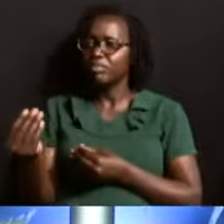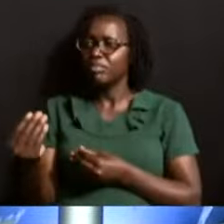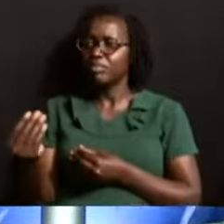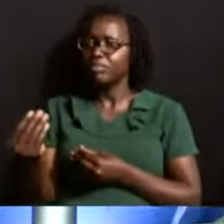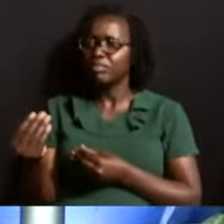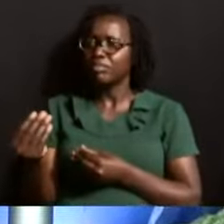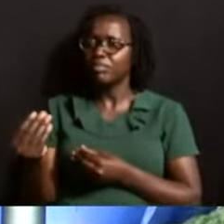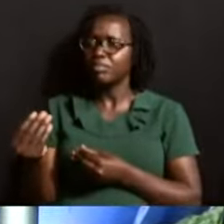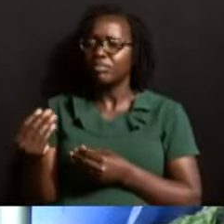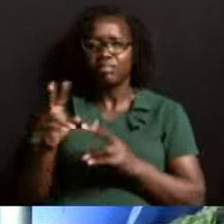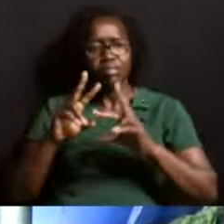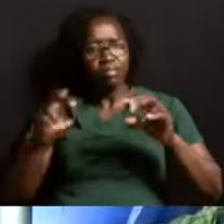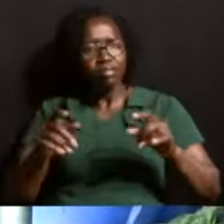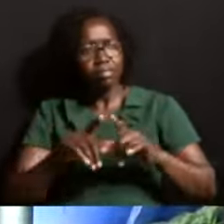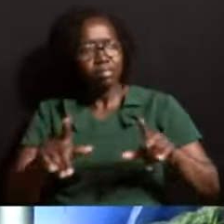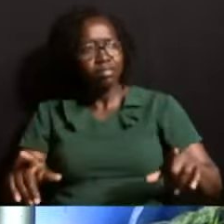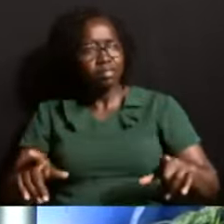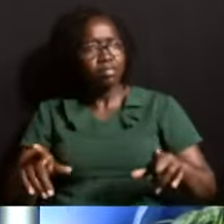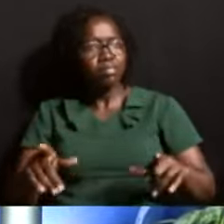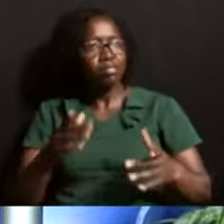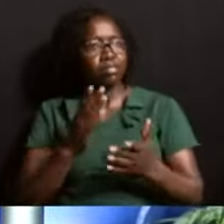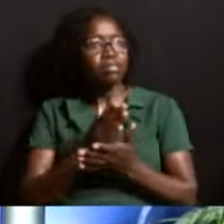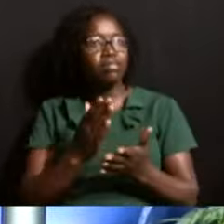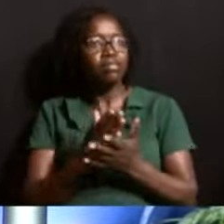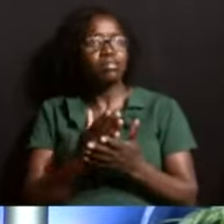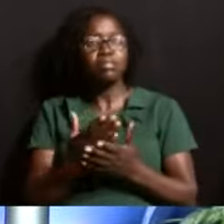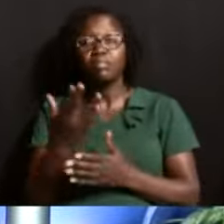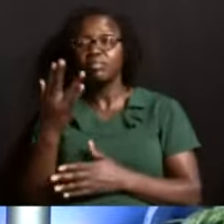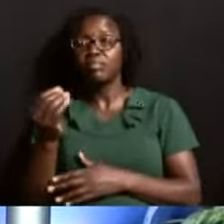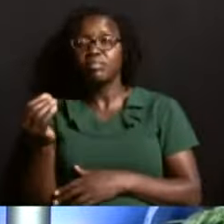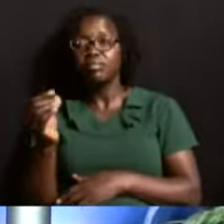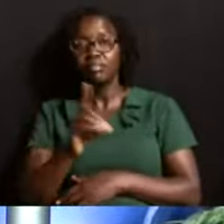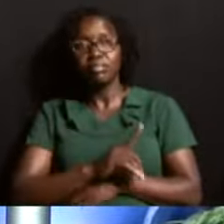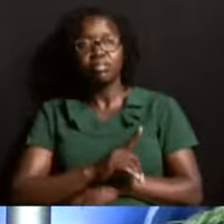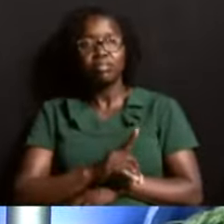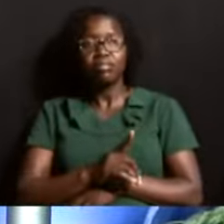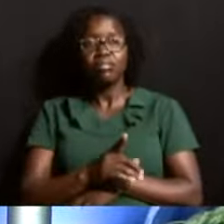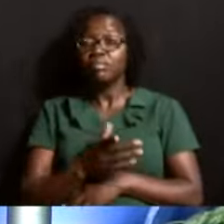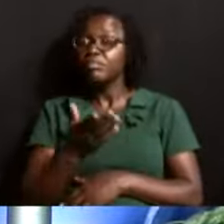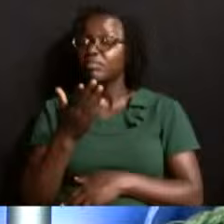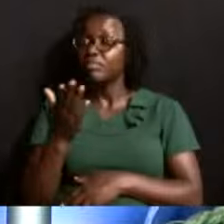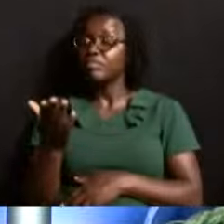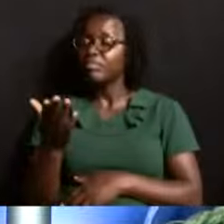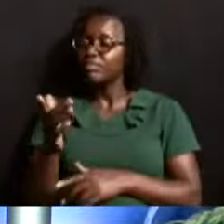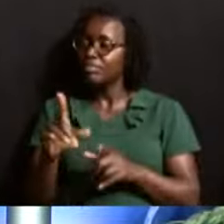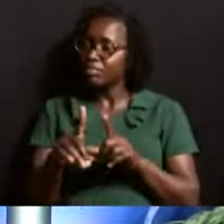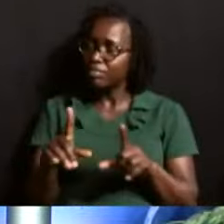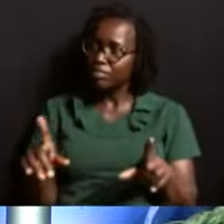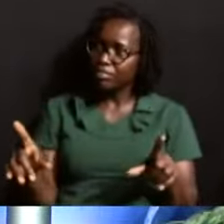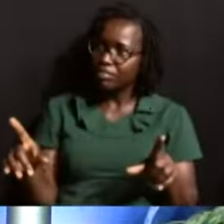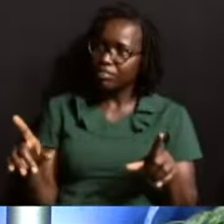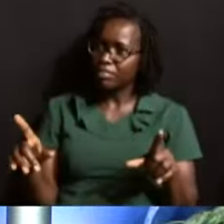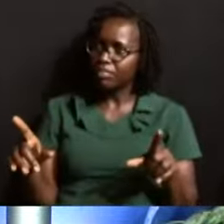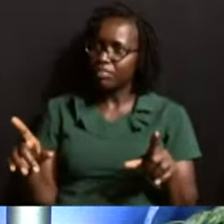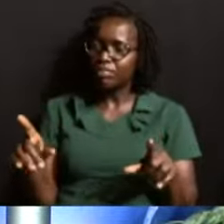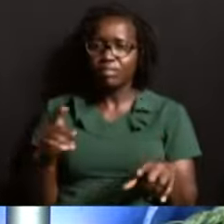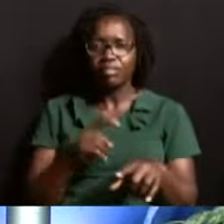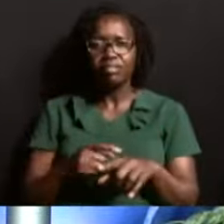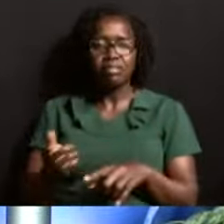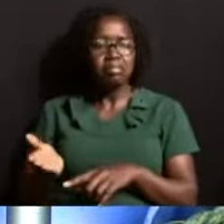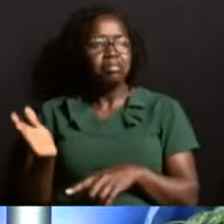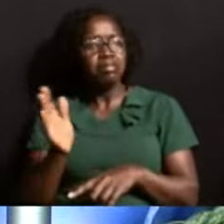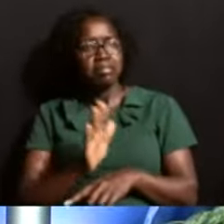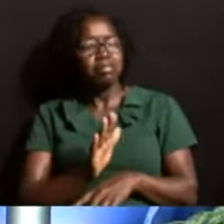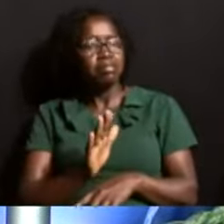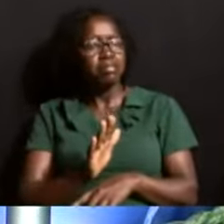spy the land. And indeed, for 40 days, they are out in the land. And when they come